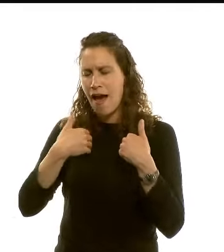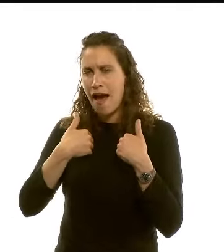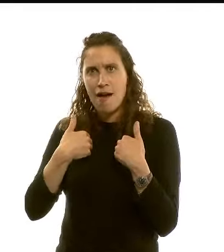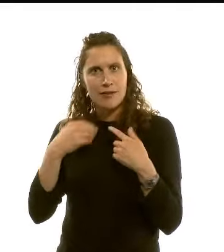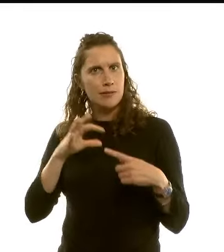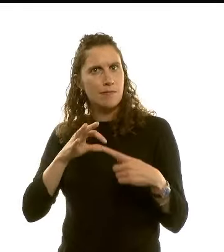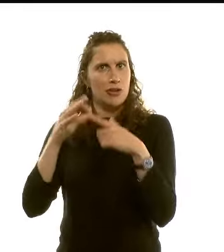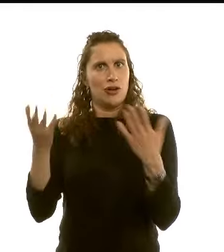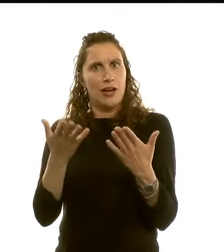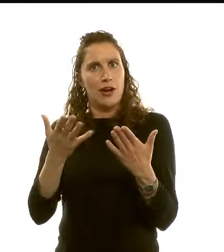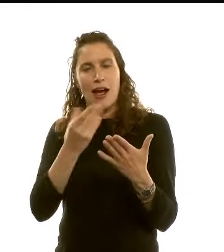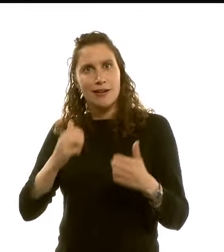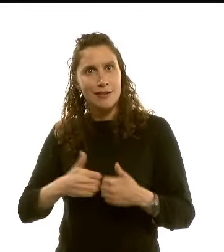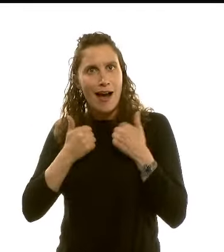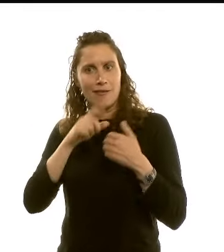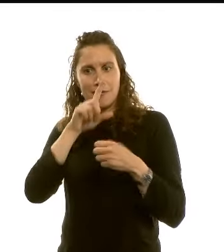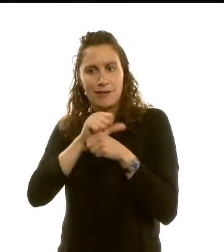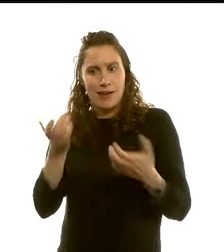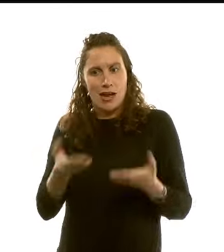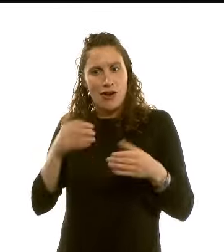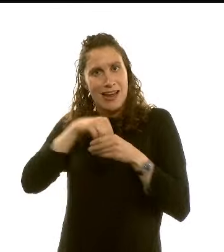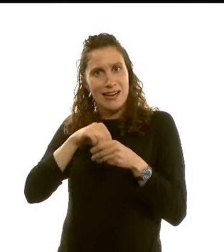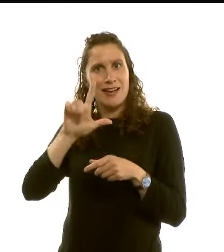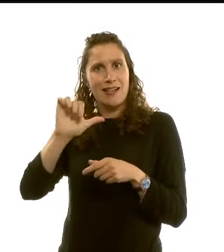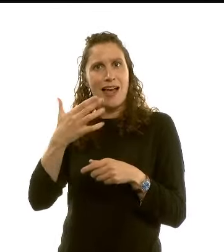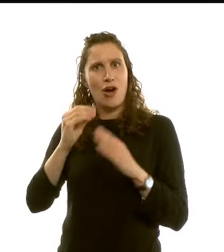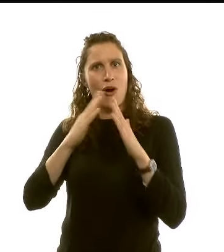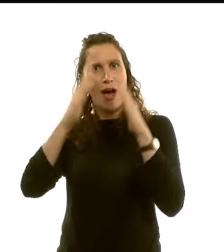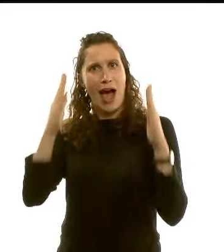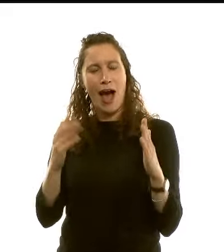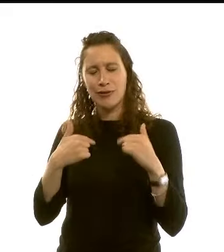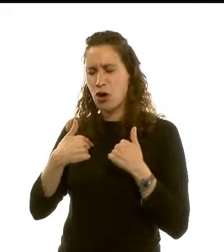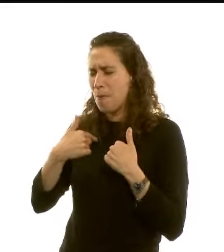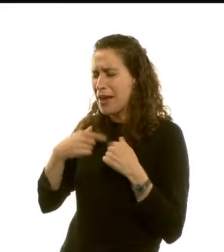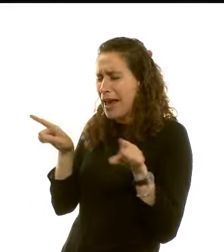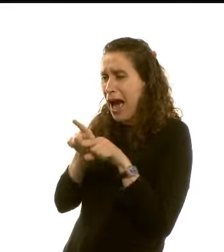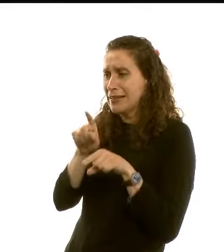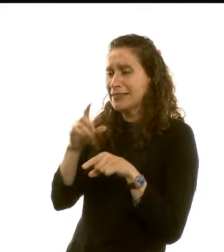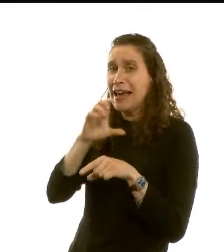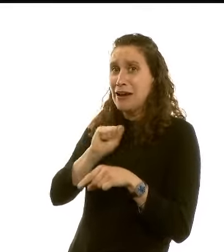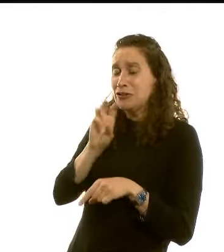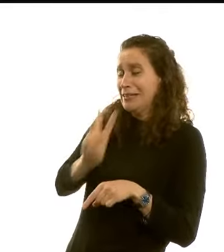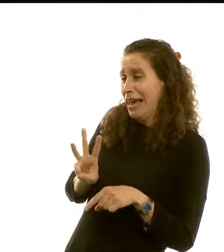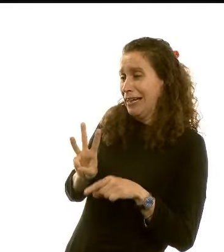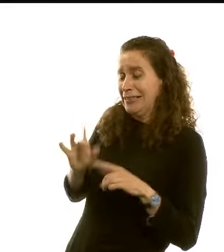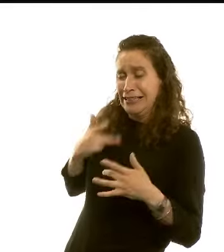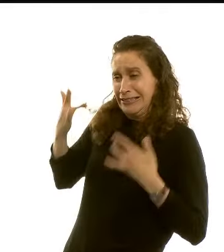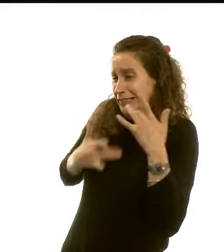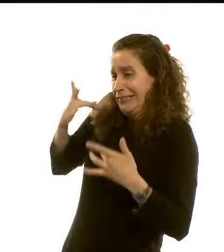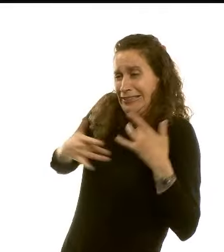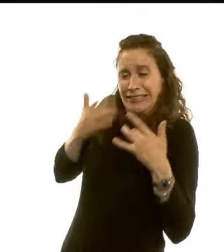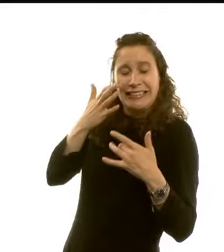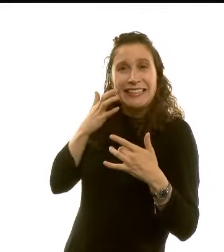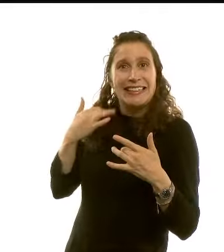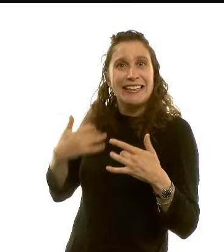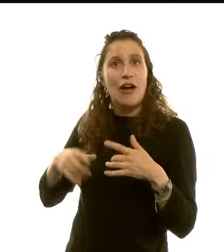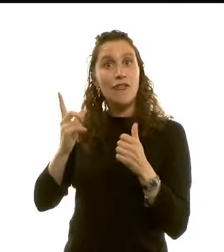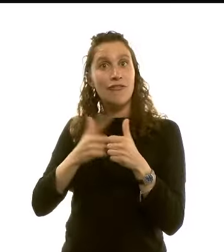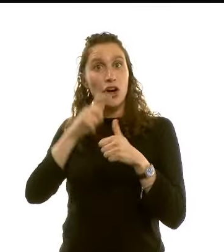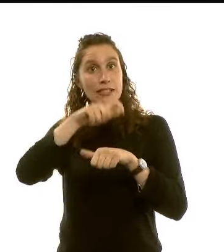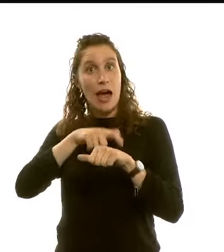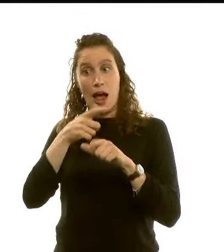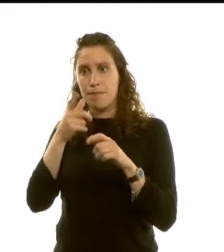it's live and actually here in LEGO House. I know, the little 6-year-old version of me is currently doing cartwheels. Yeah, and this is the first time we have LEGO Master